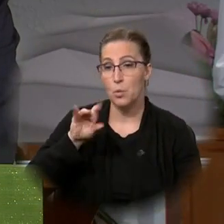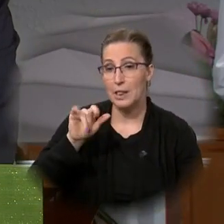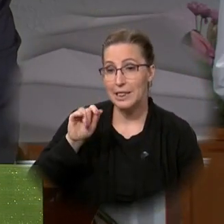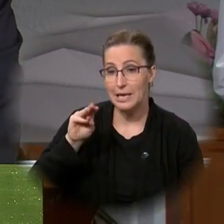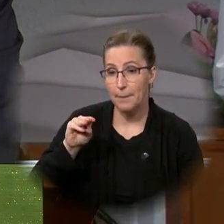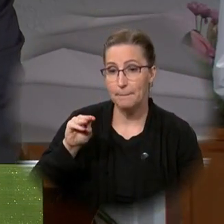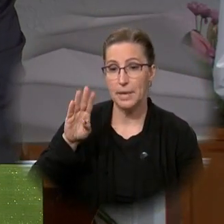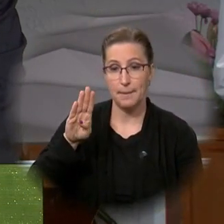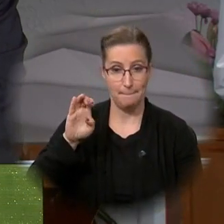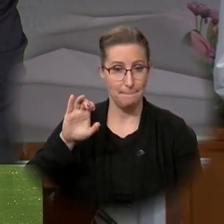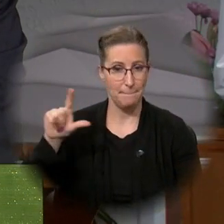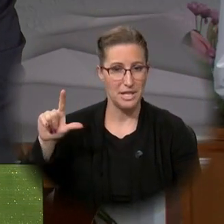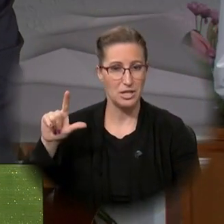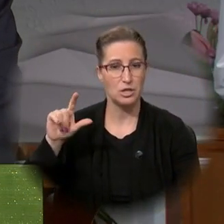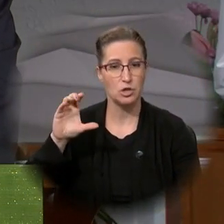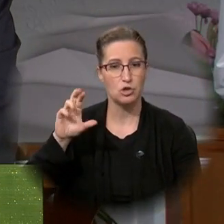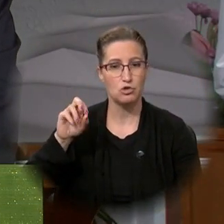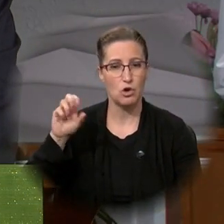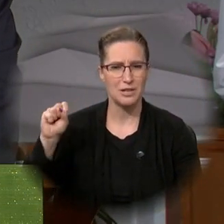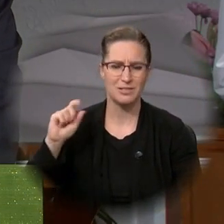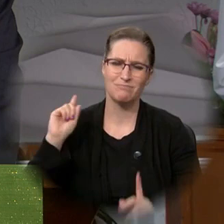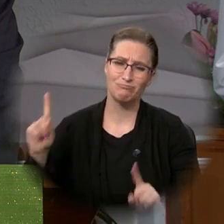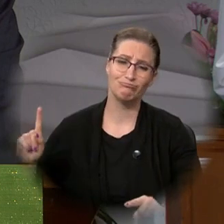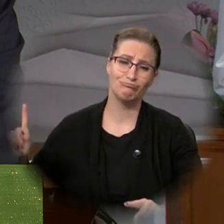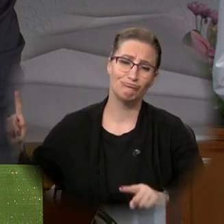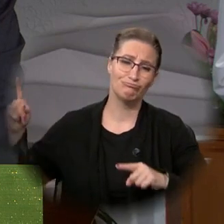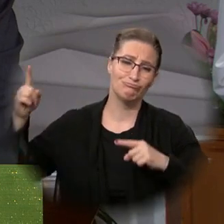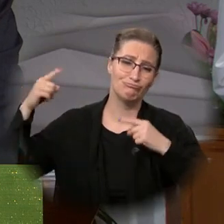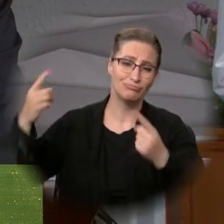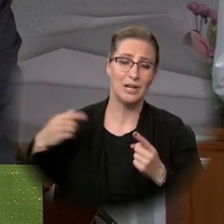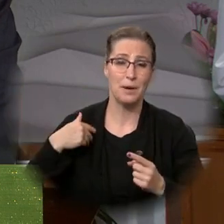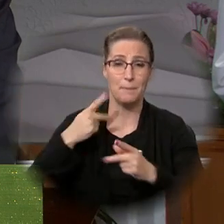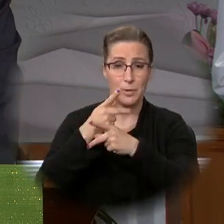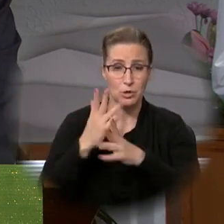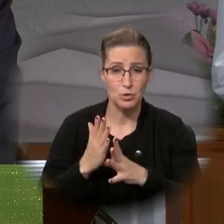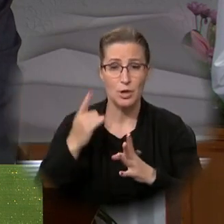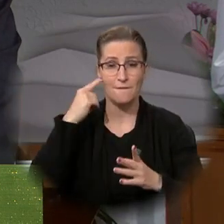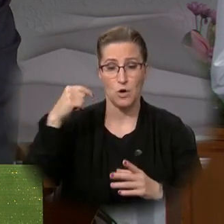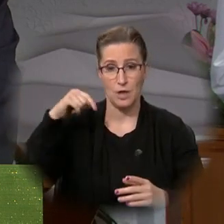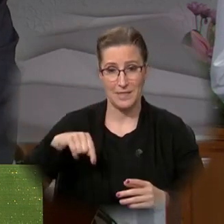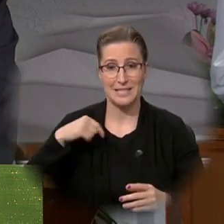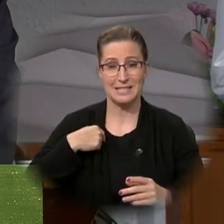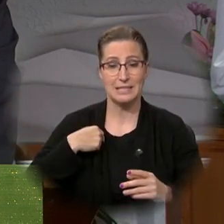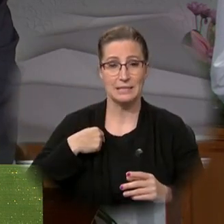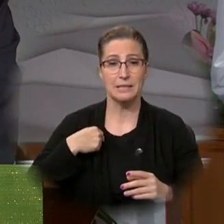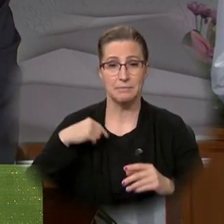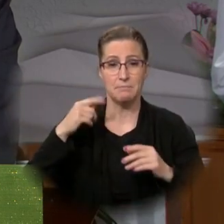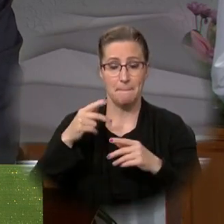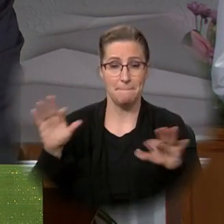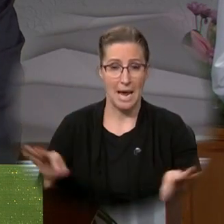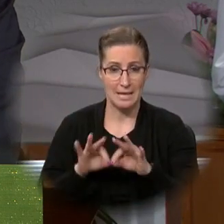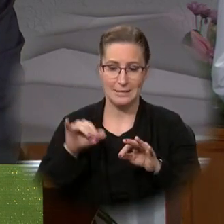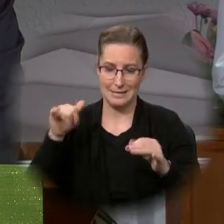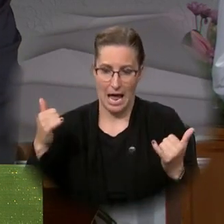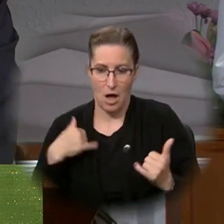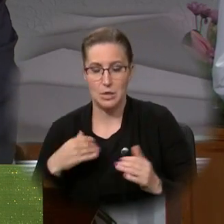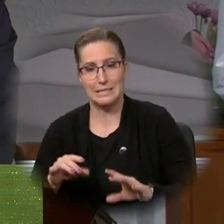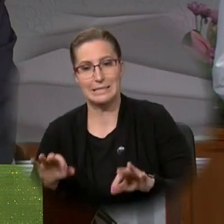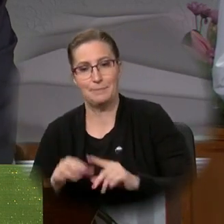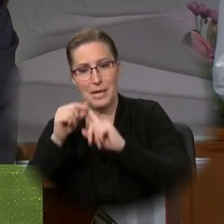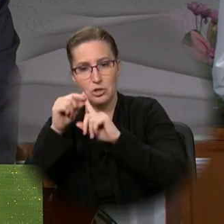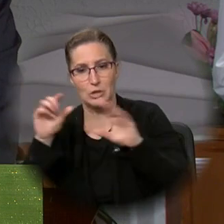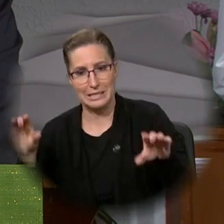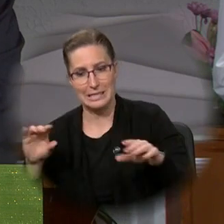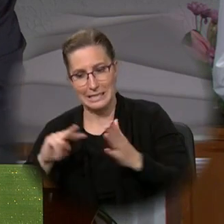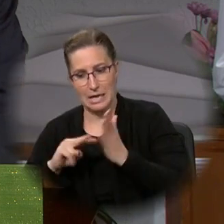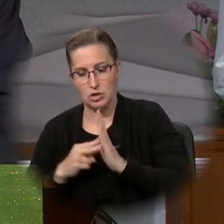Bill Cross, the longtime producer of the Apostolate Television Mass, who is the special intention of this Mass, and all who